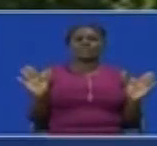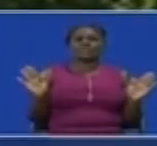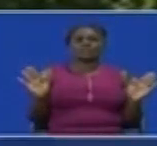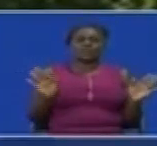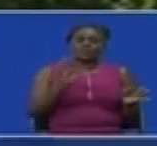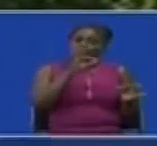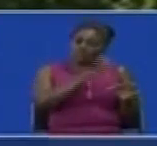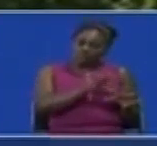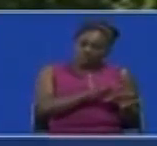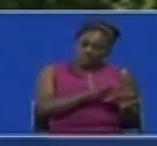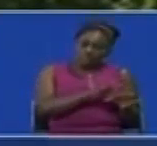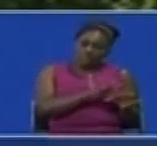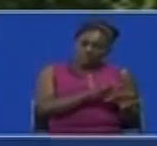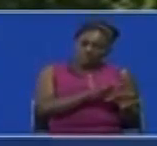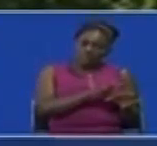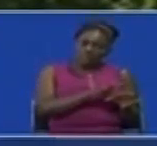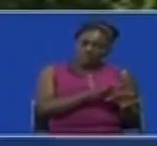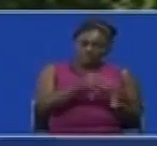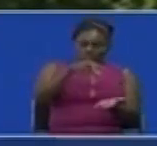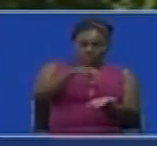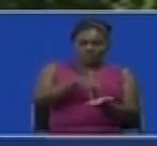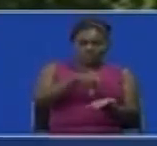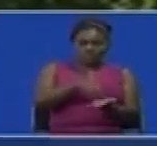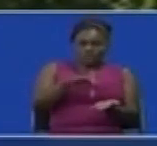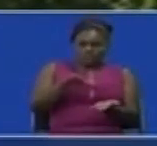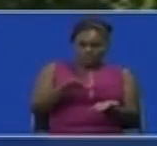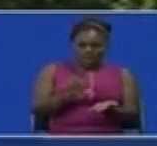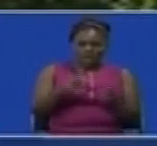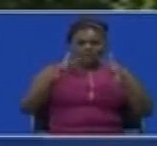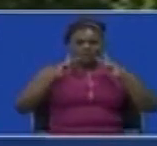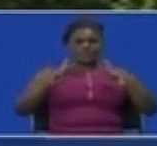their votes in the atmosphere of peace.